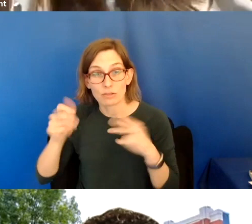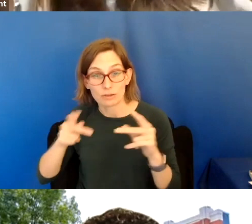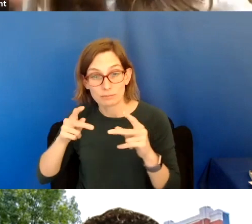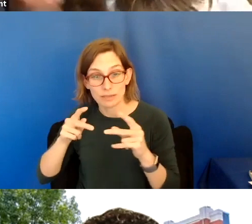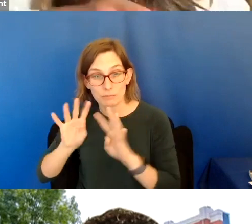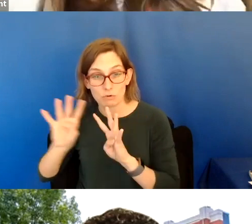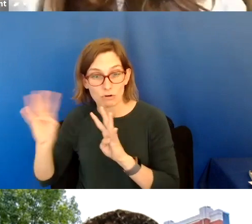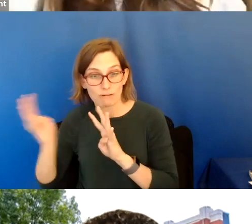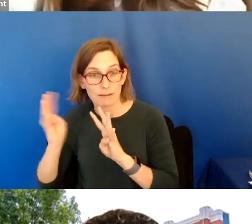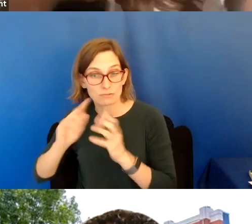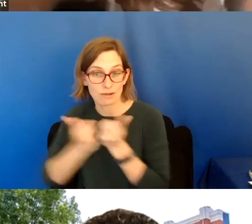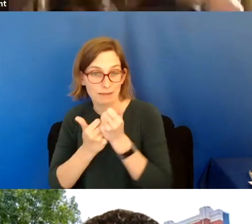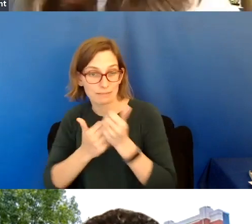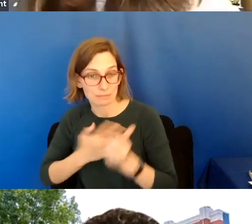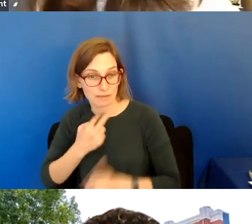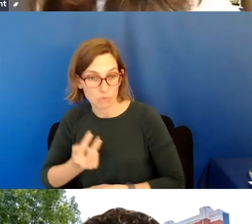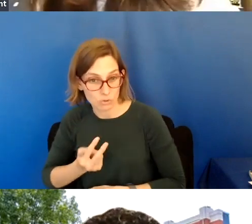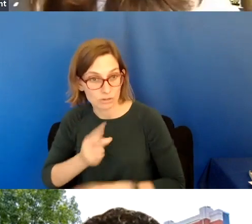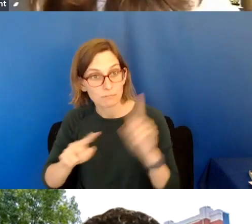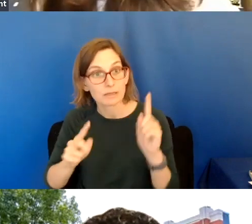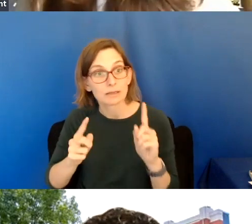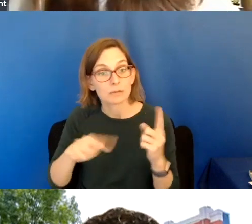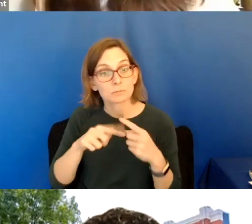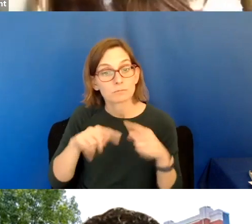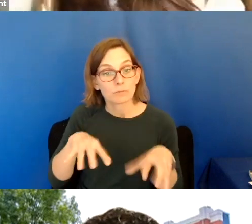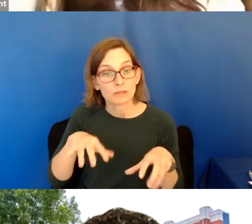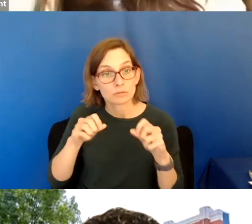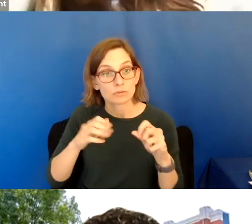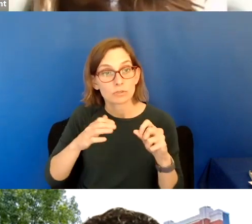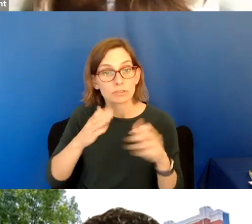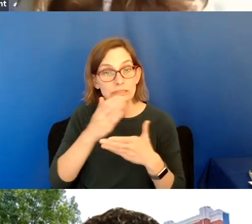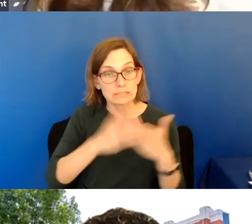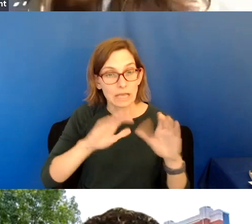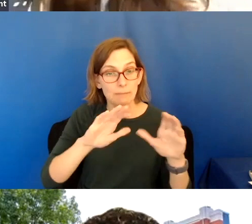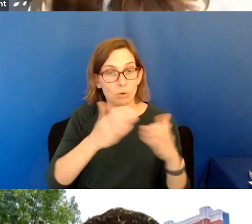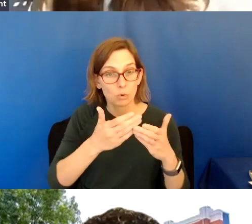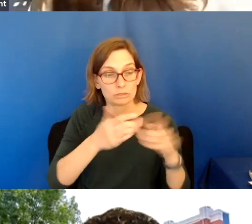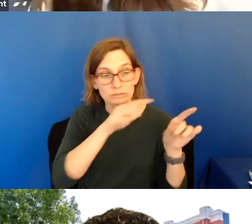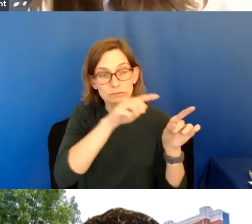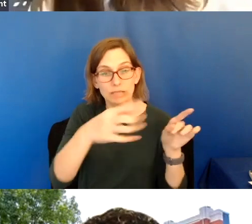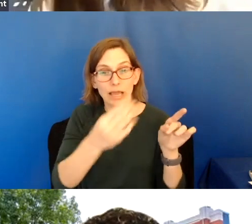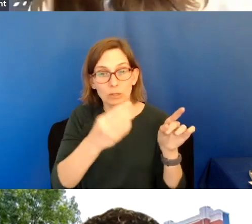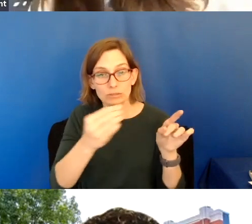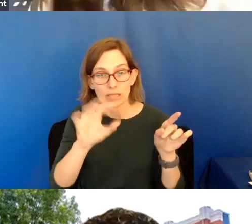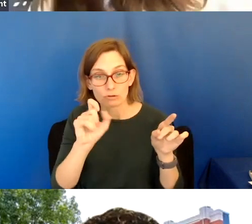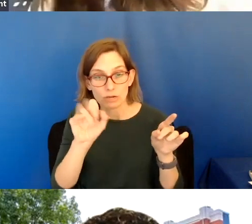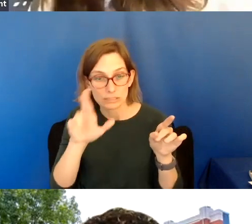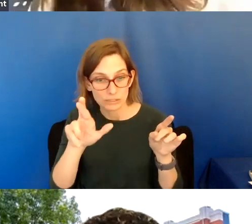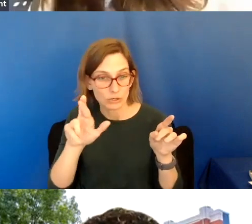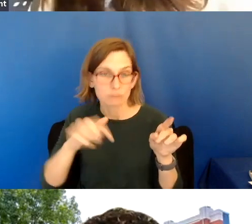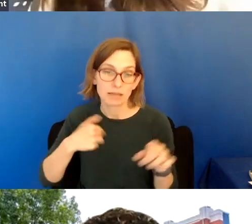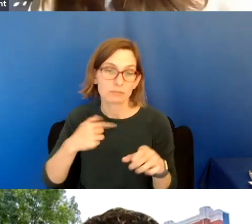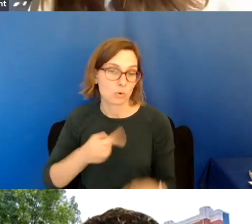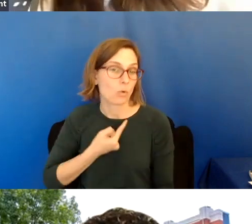amplify my voice. However, when I took my cognate courses, I took my courses outside of Rossier, I was the only Black